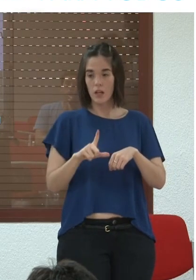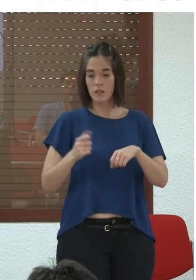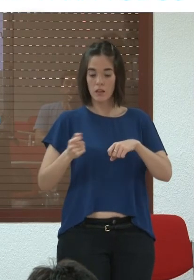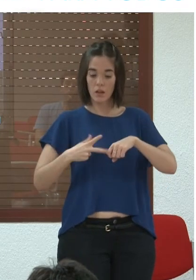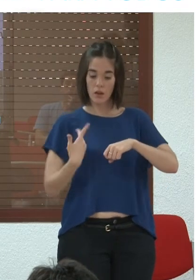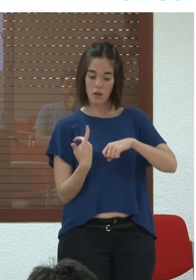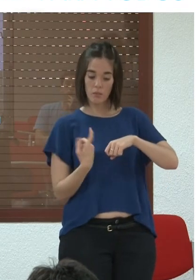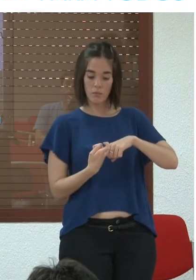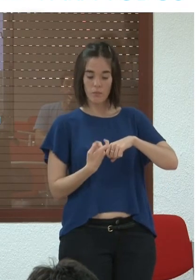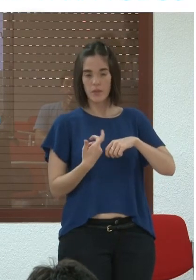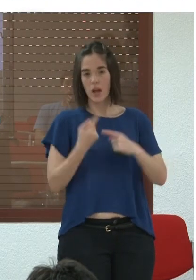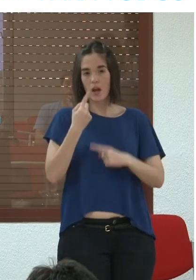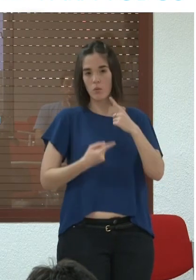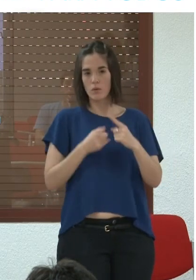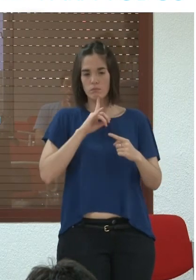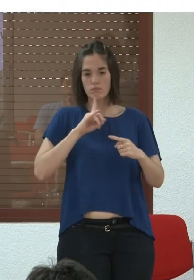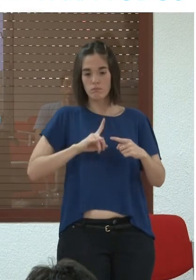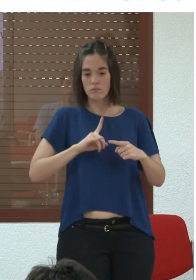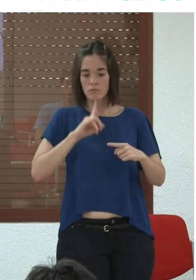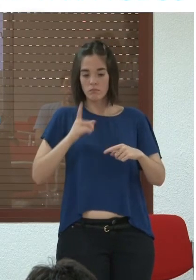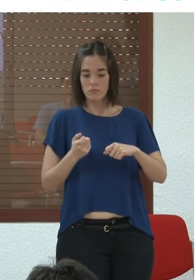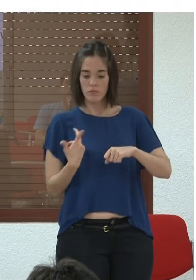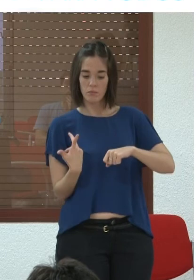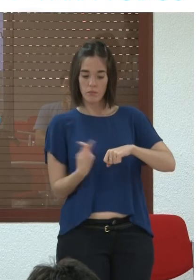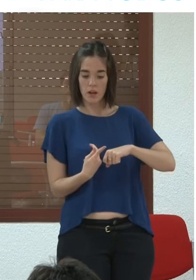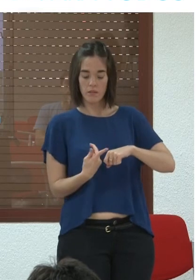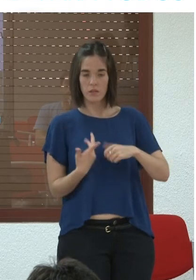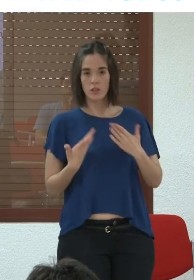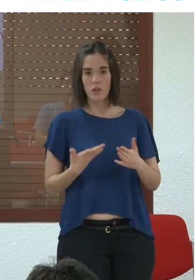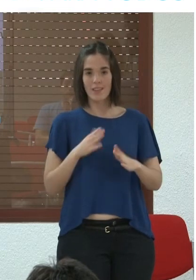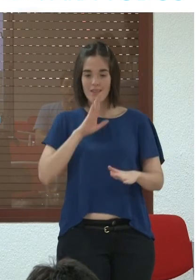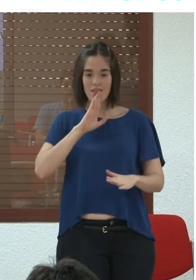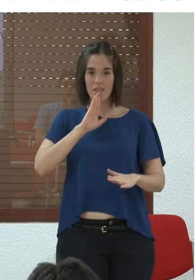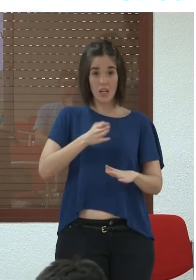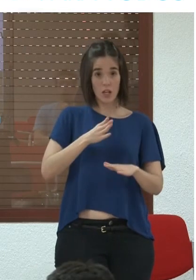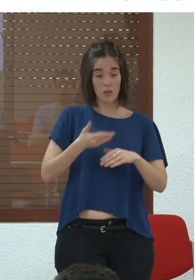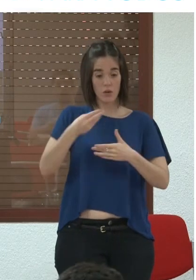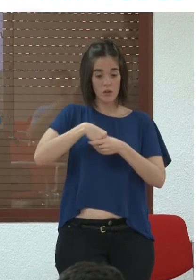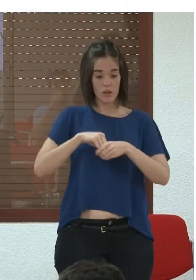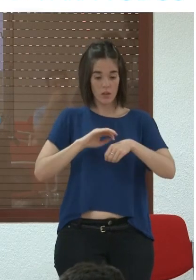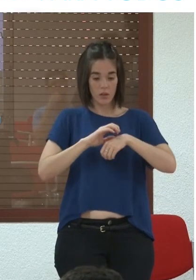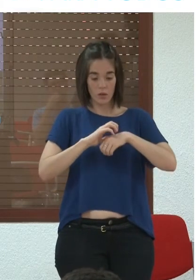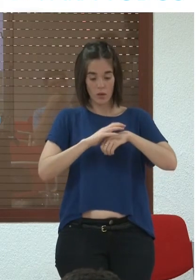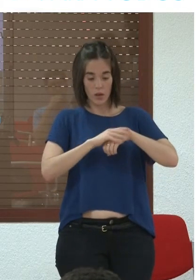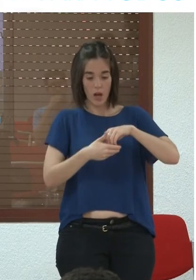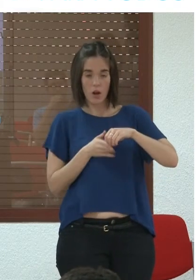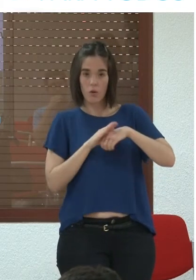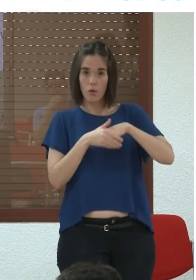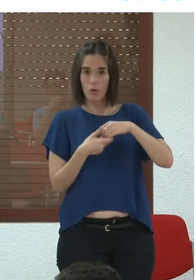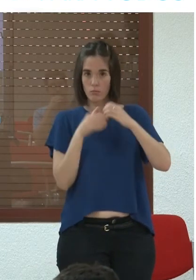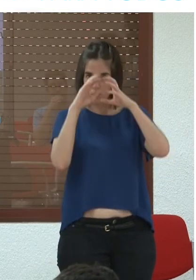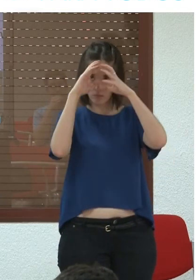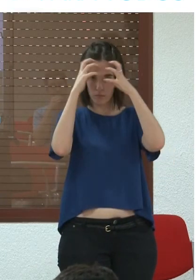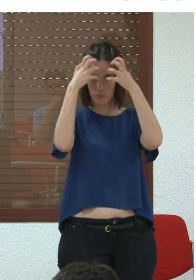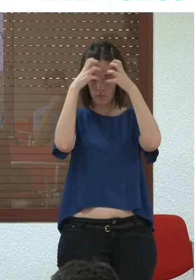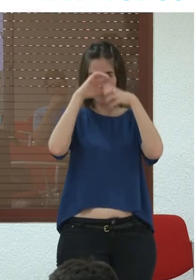Putting a corrientes corticoid and eléctricas, injected pero small corrientes eléctricas, power en currents or la electric corteza powers in the del cerebro, neurons, in the